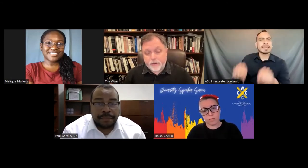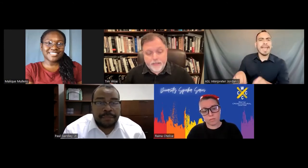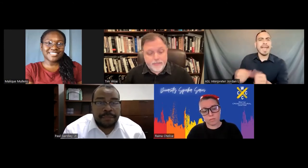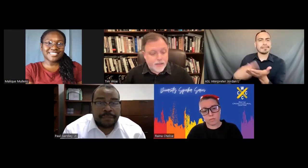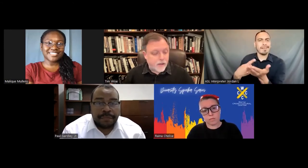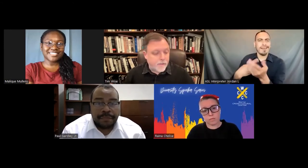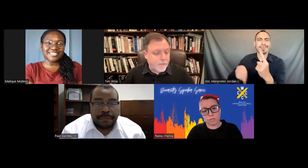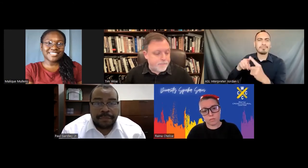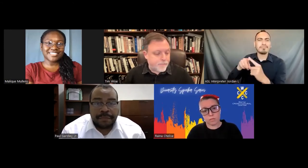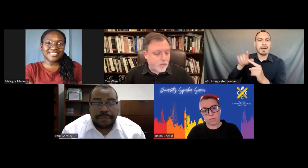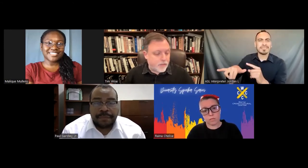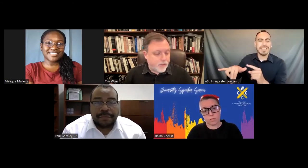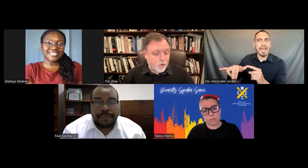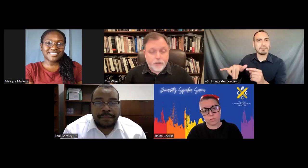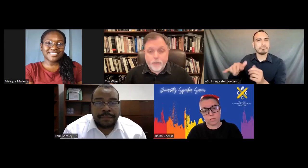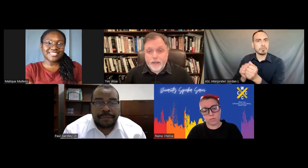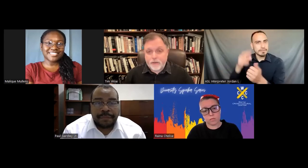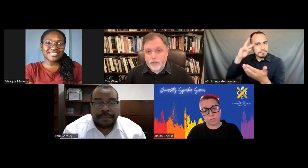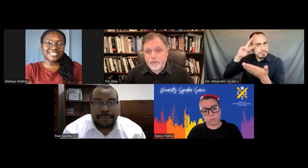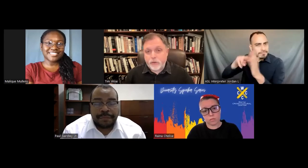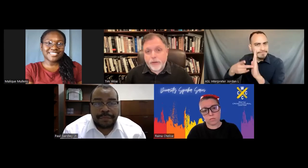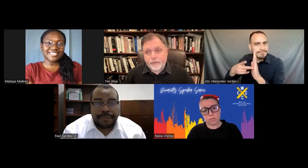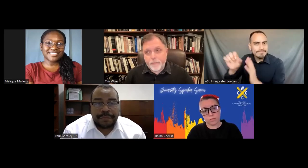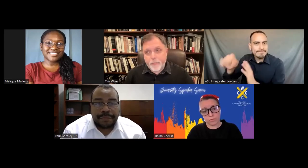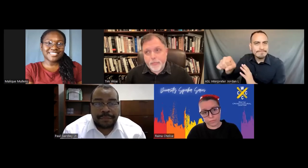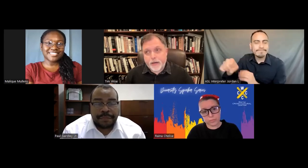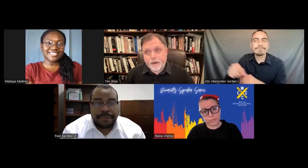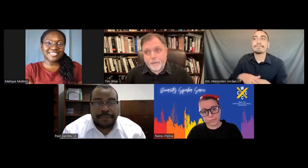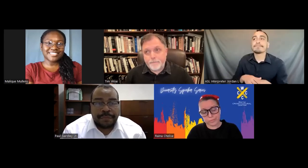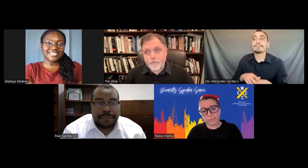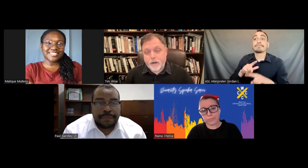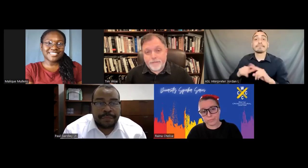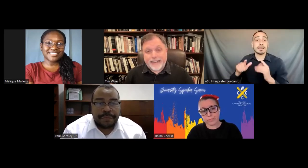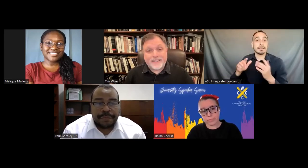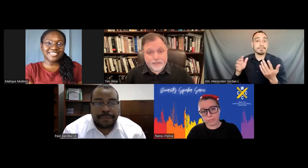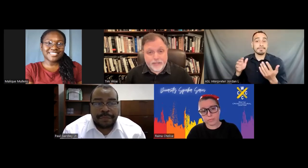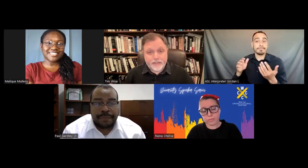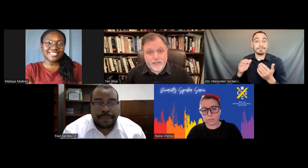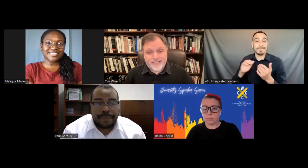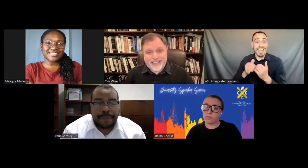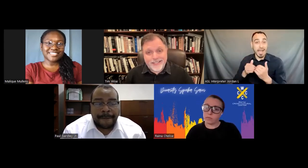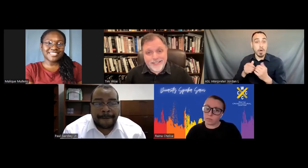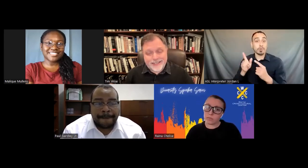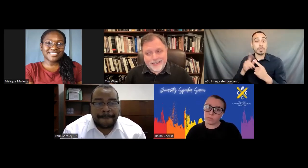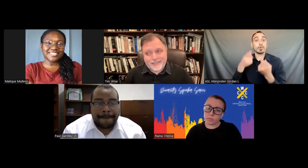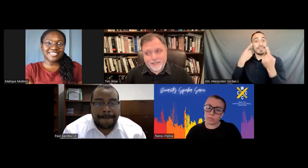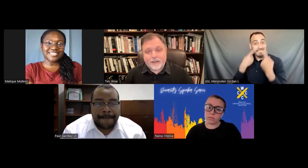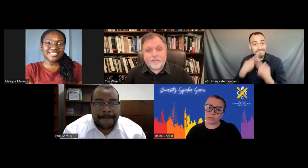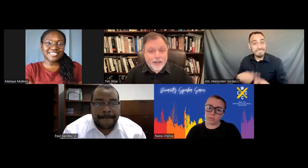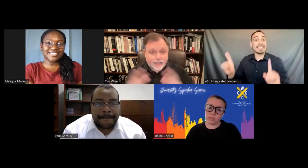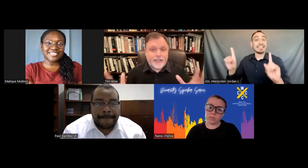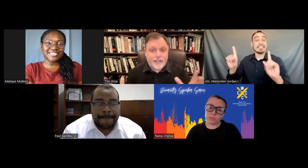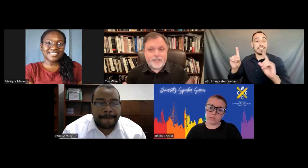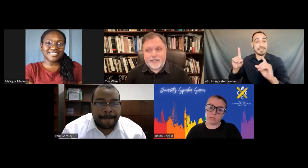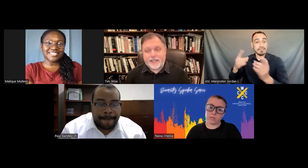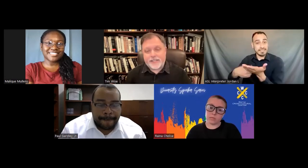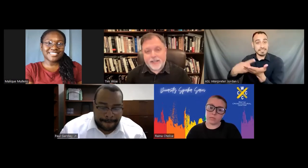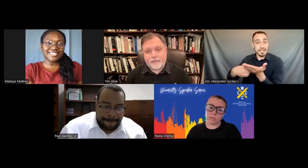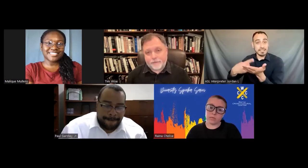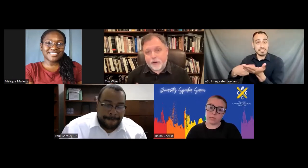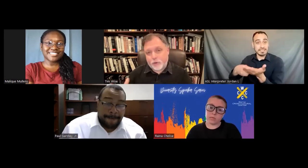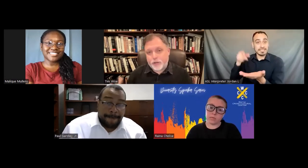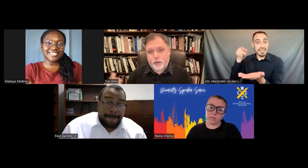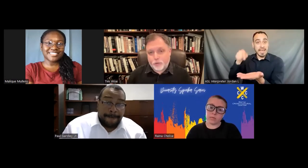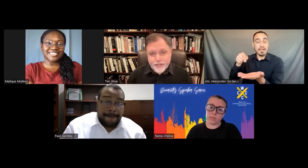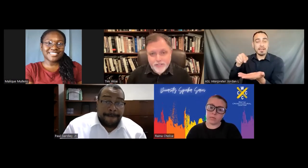deliberately. But I think the only way that we do it effectively, and this is an insight, ironically, this is an